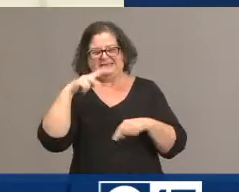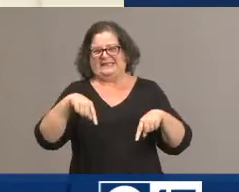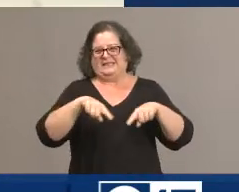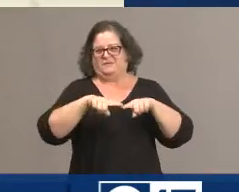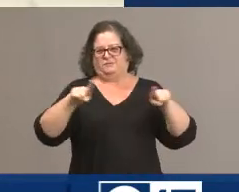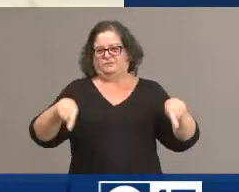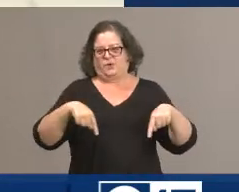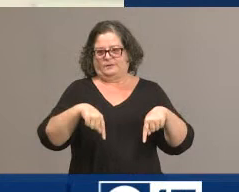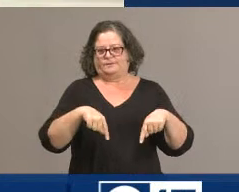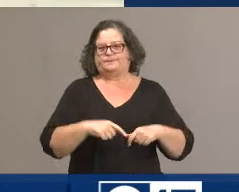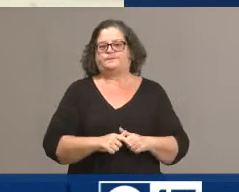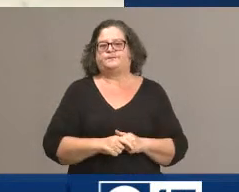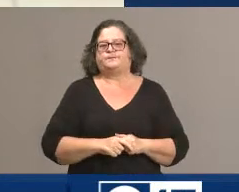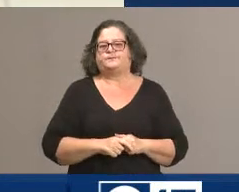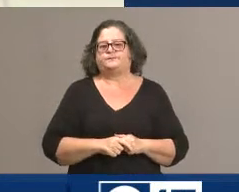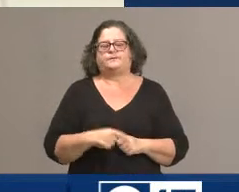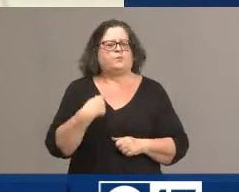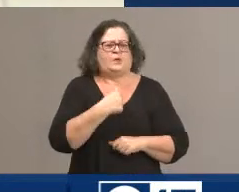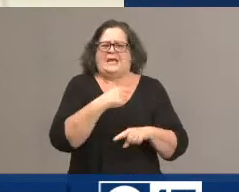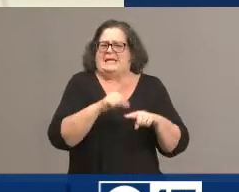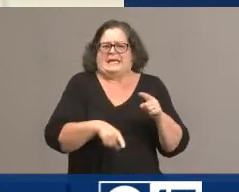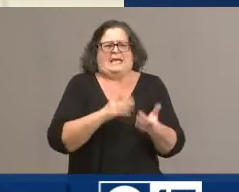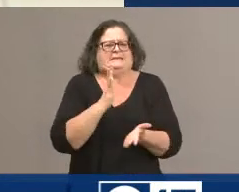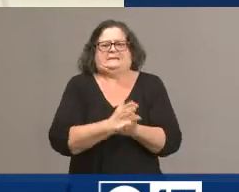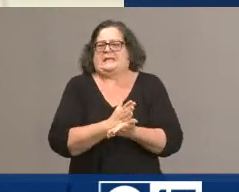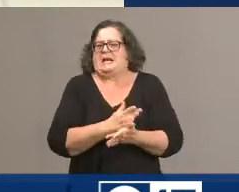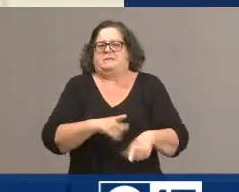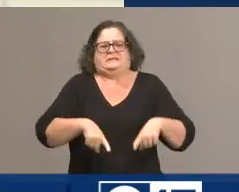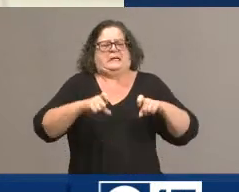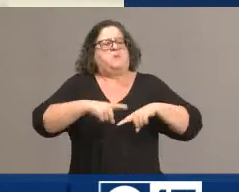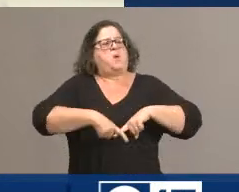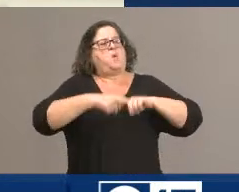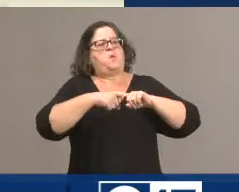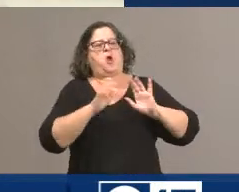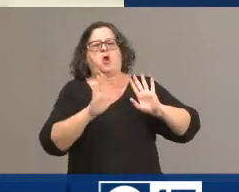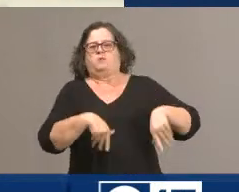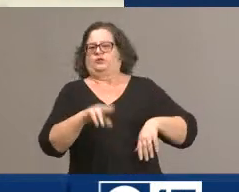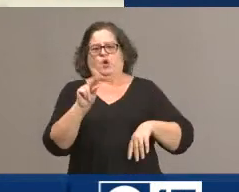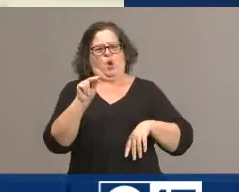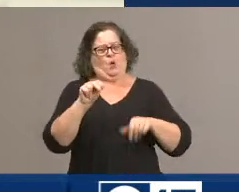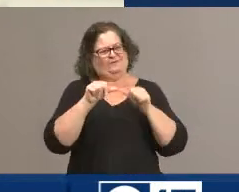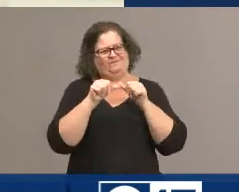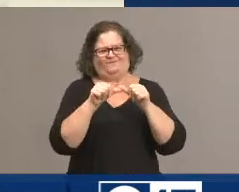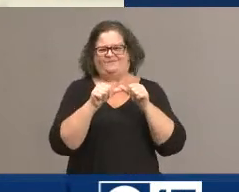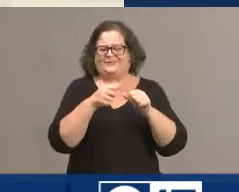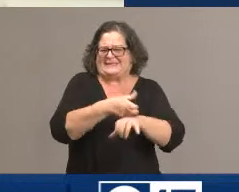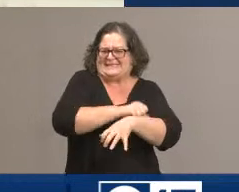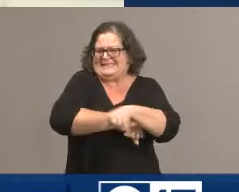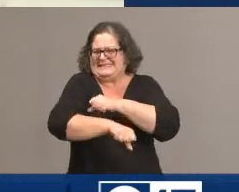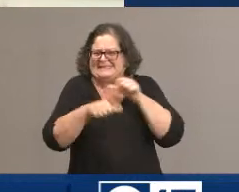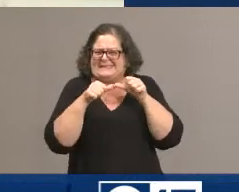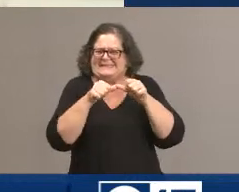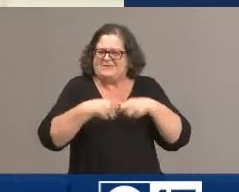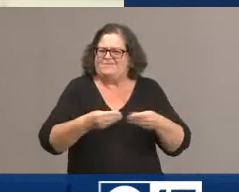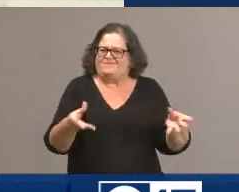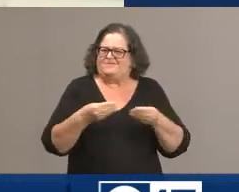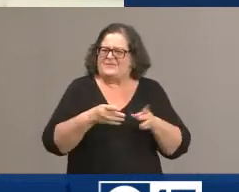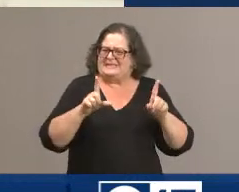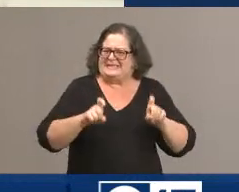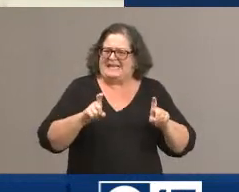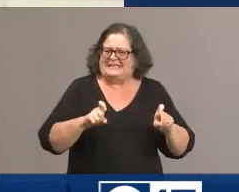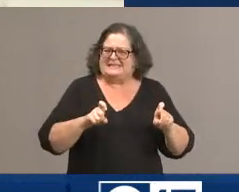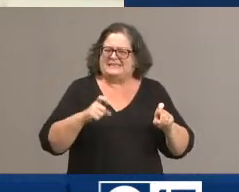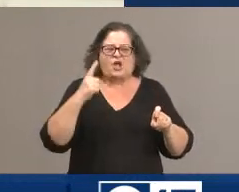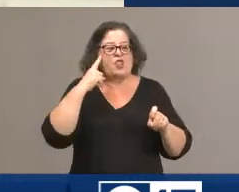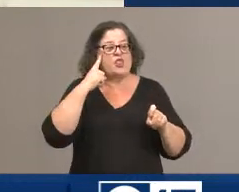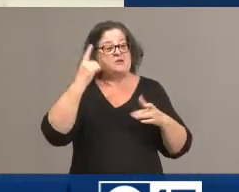We can't be under any illusion that this virus is going to go away on its own. Our expectation